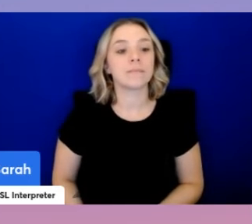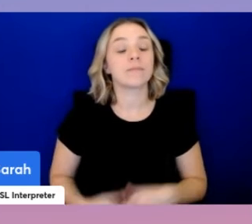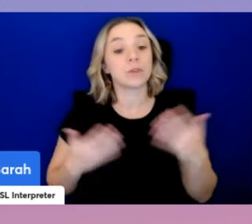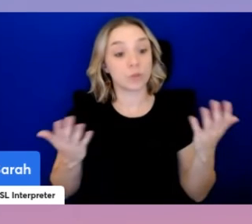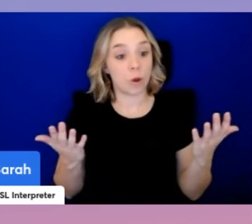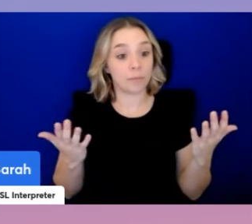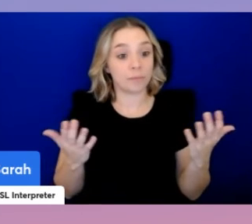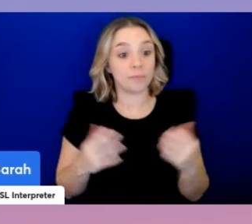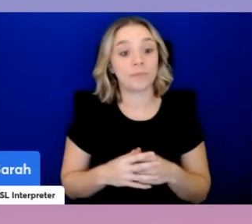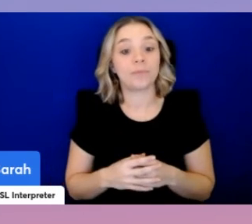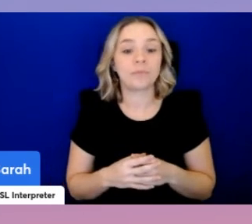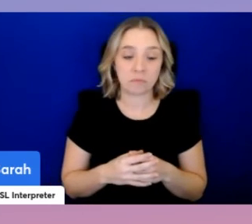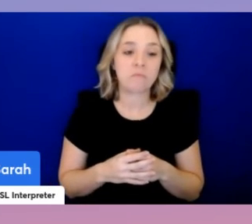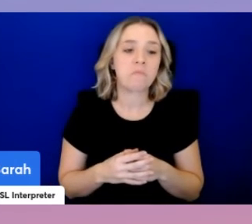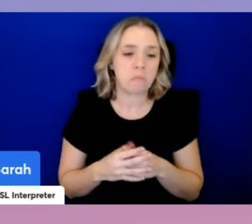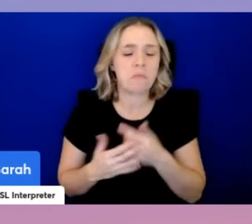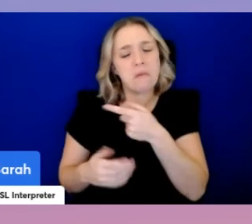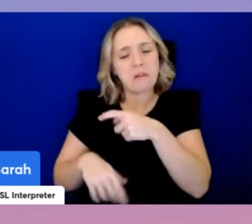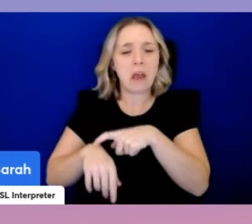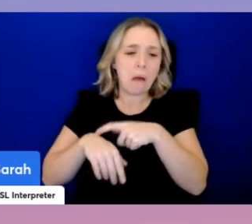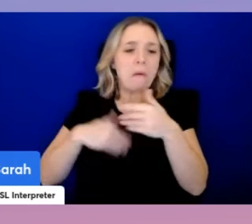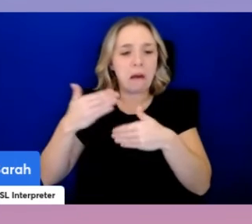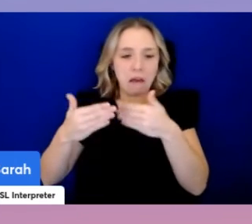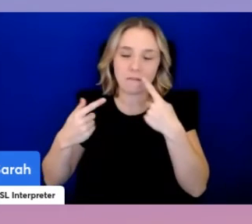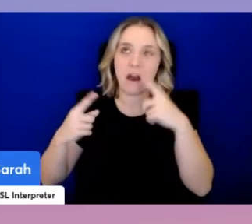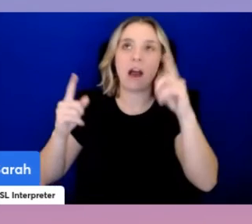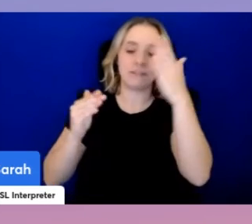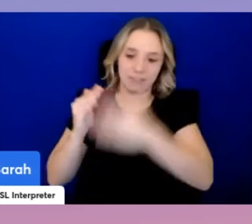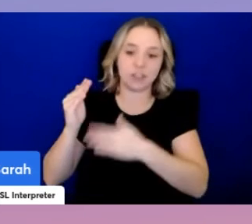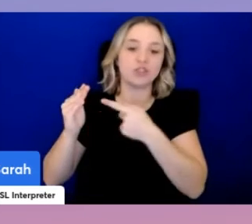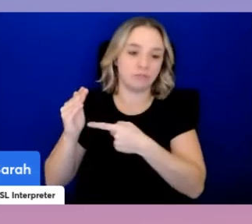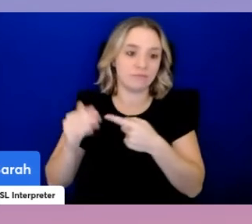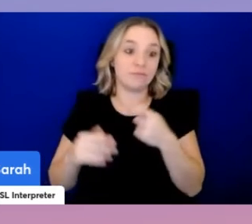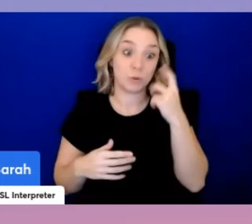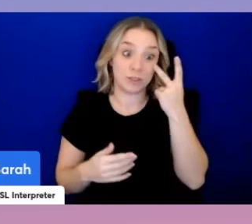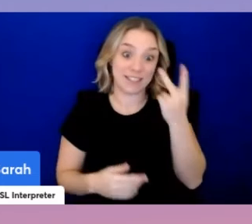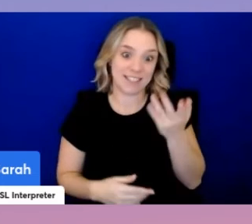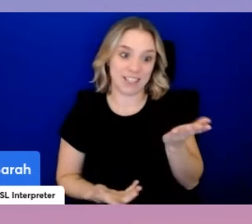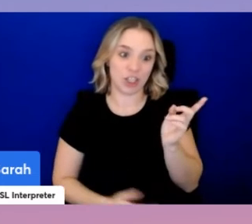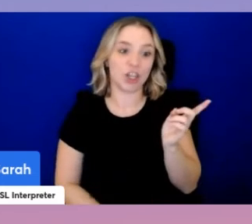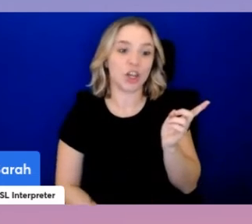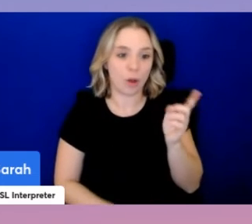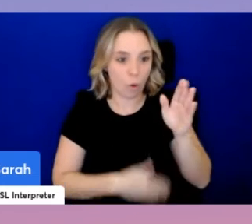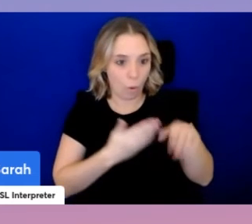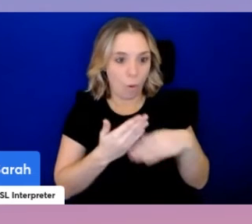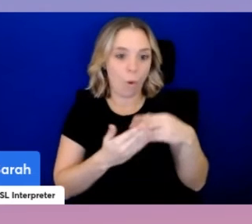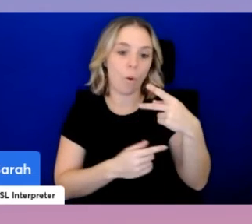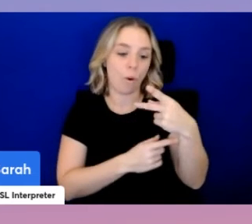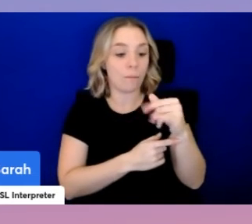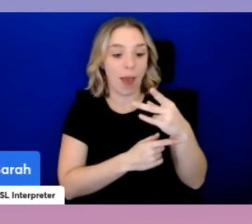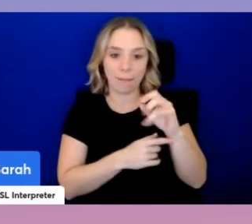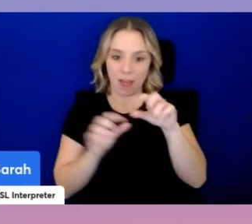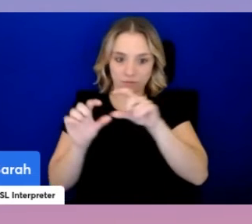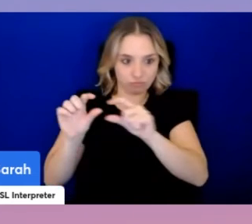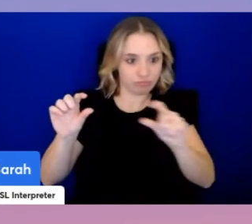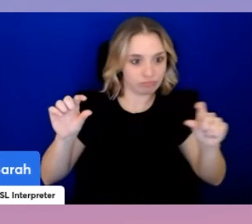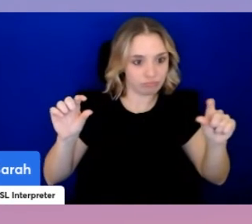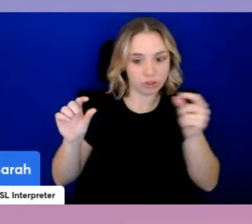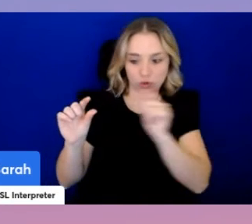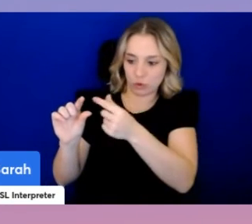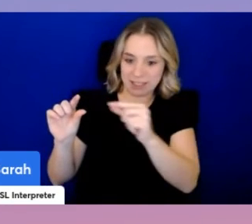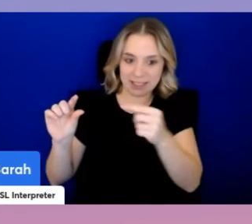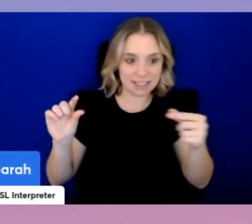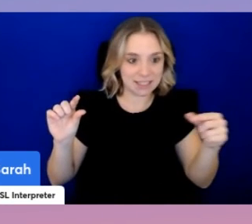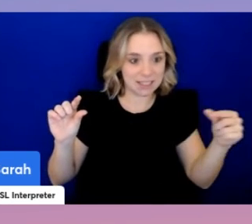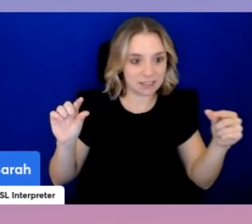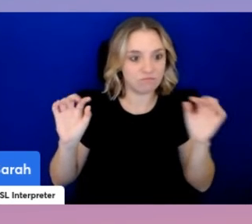So it took some time, but it finally finished. As you can see, the whole pipeline is green, and yeah,